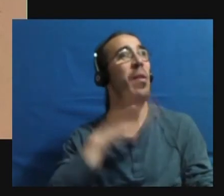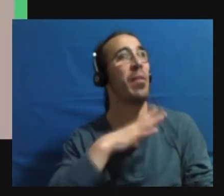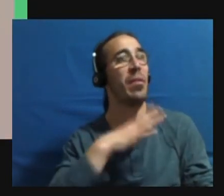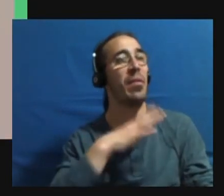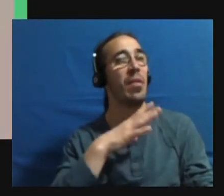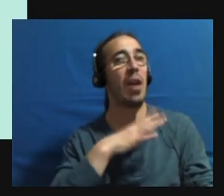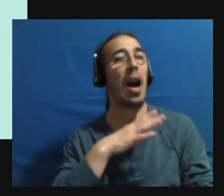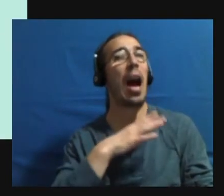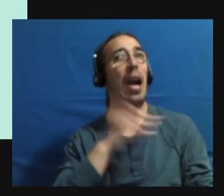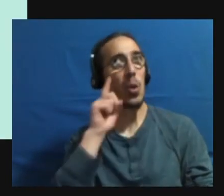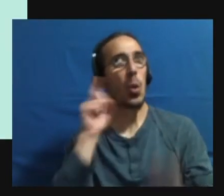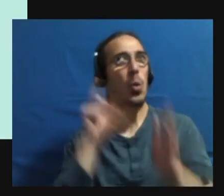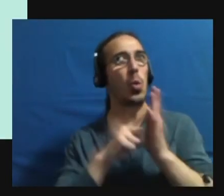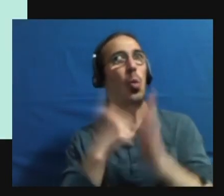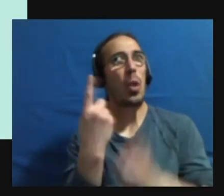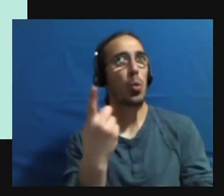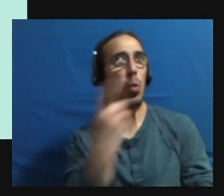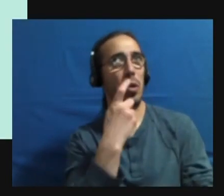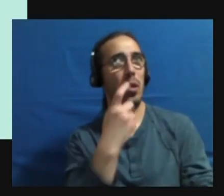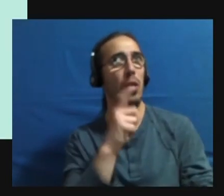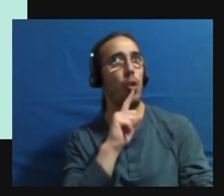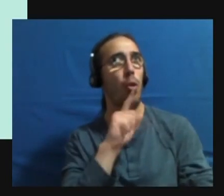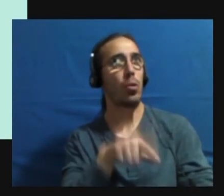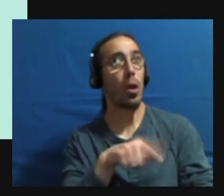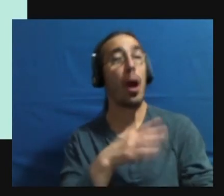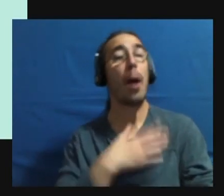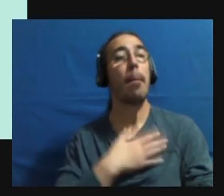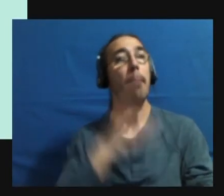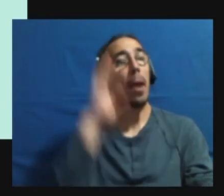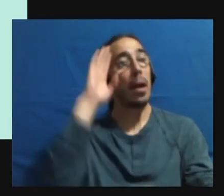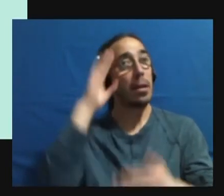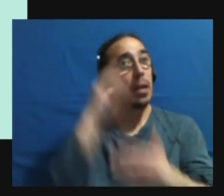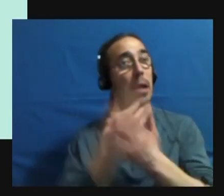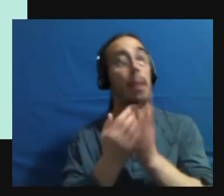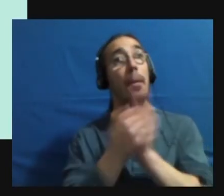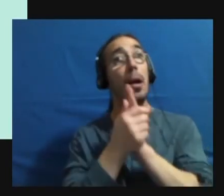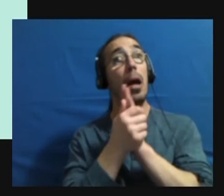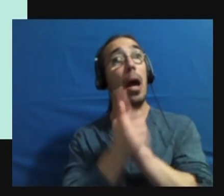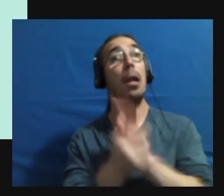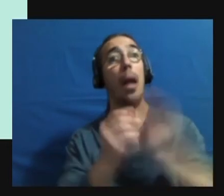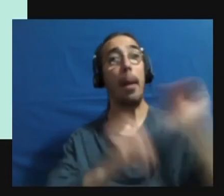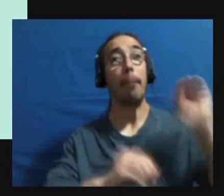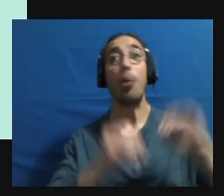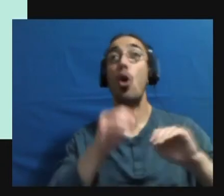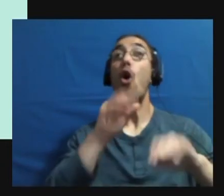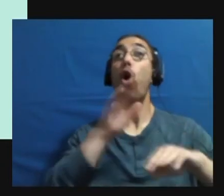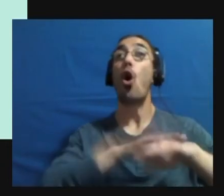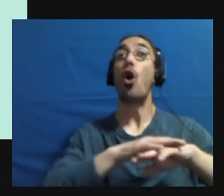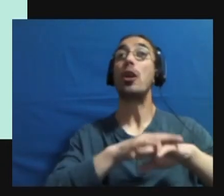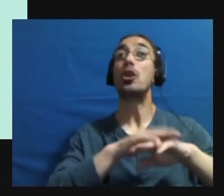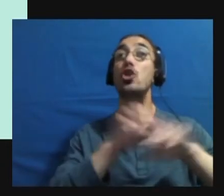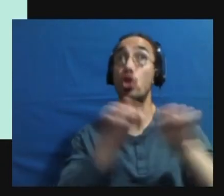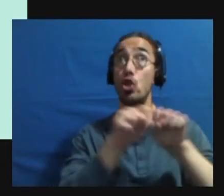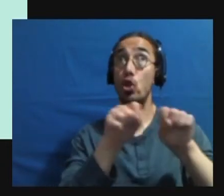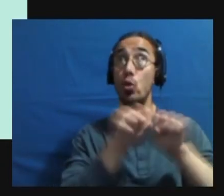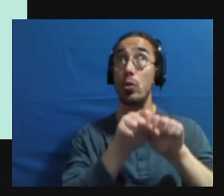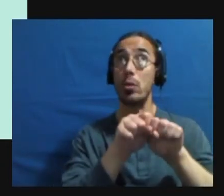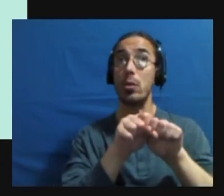to. My son is competent in putting his own shoes on some, oh, hang on, the chat just